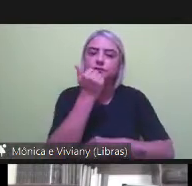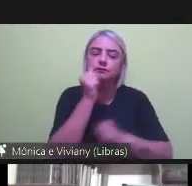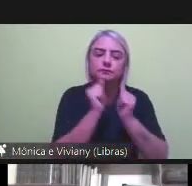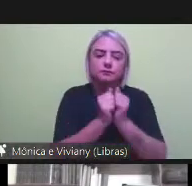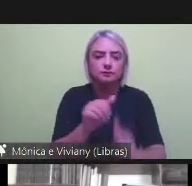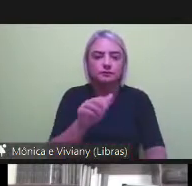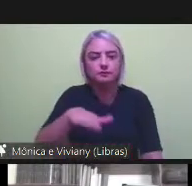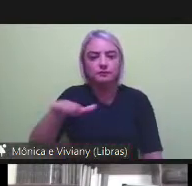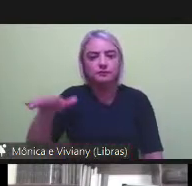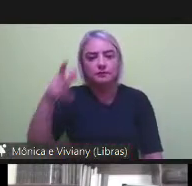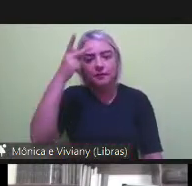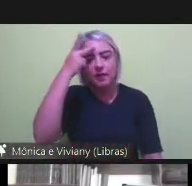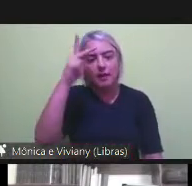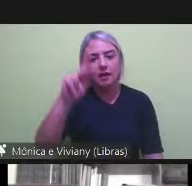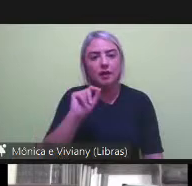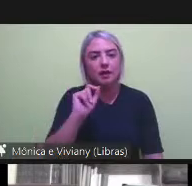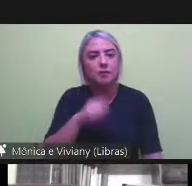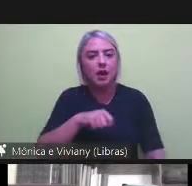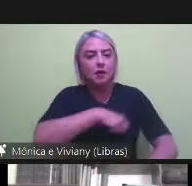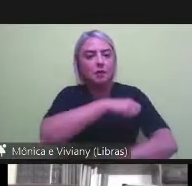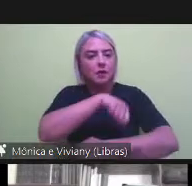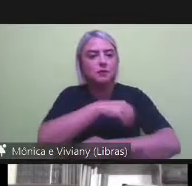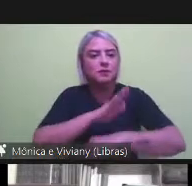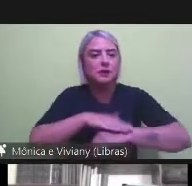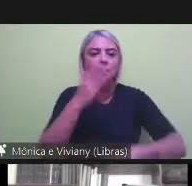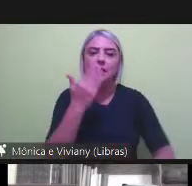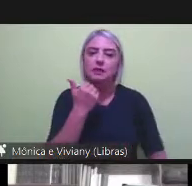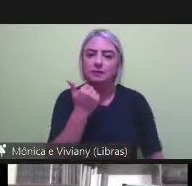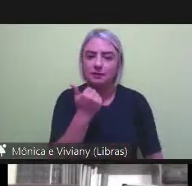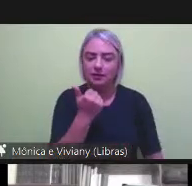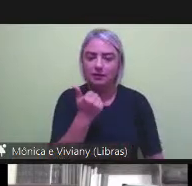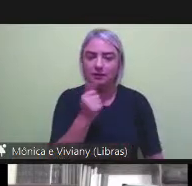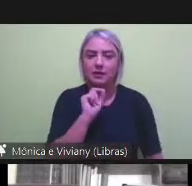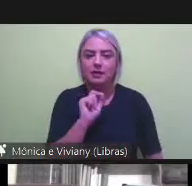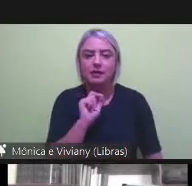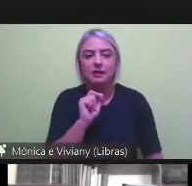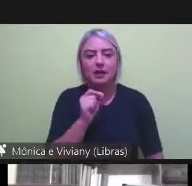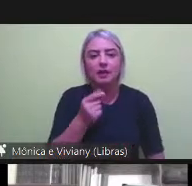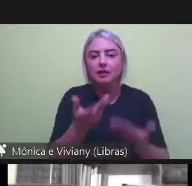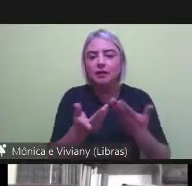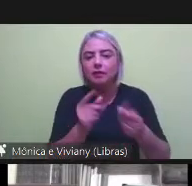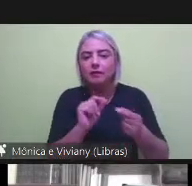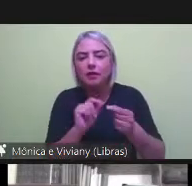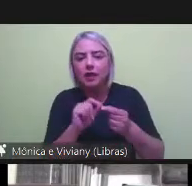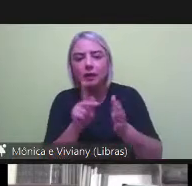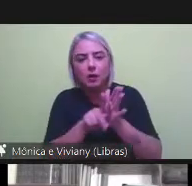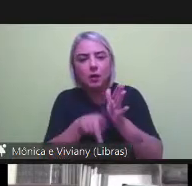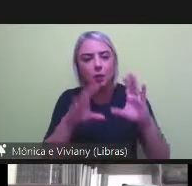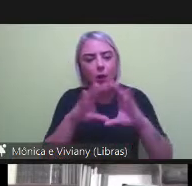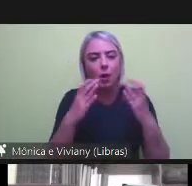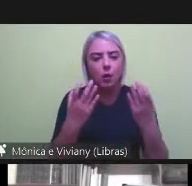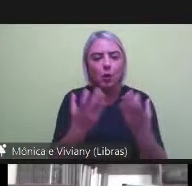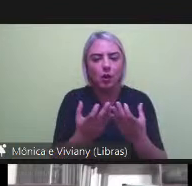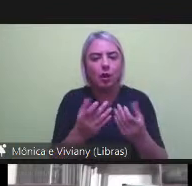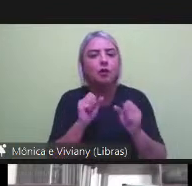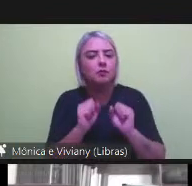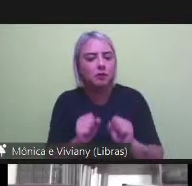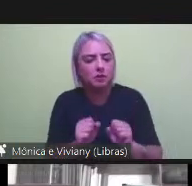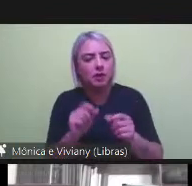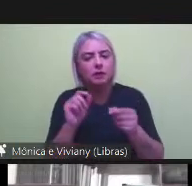wanted to have workshops of healthy living, having healthy nutrition with kids so they could manipulate these